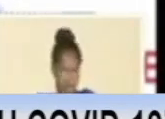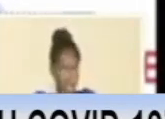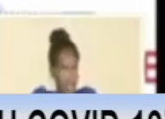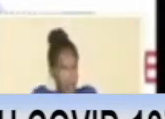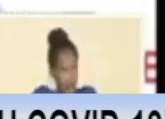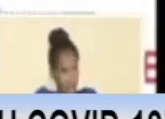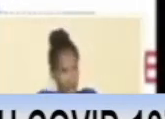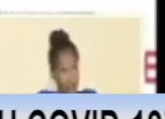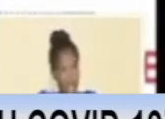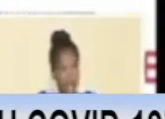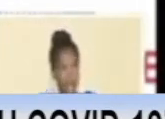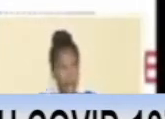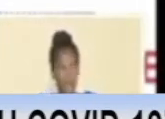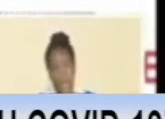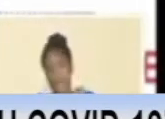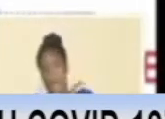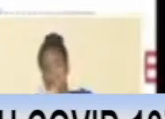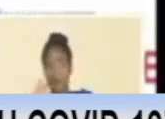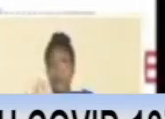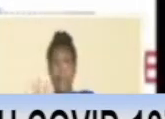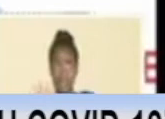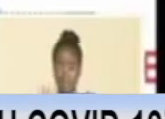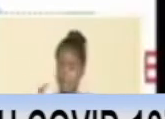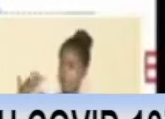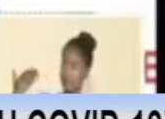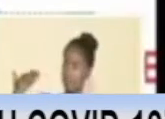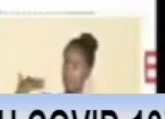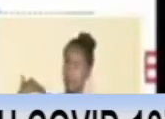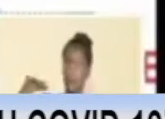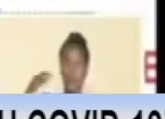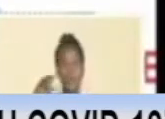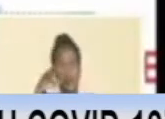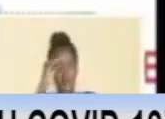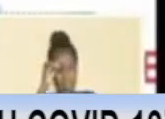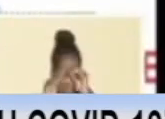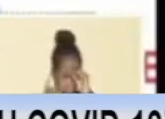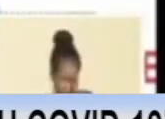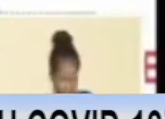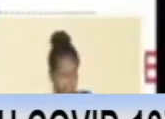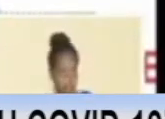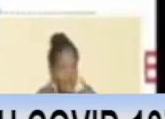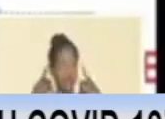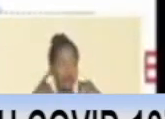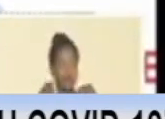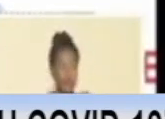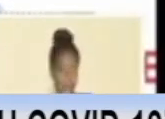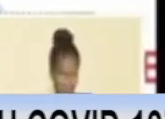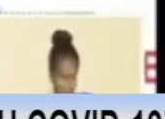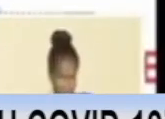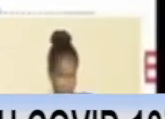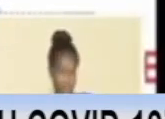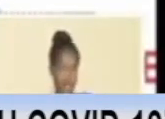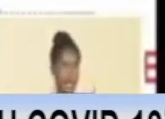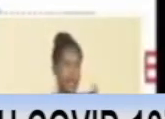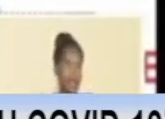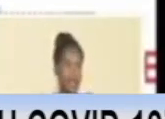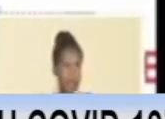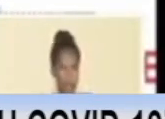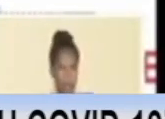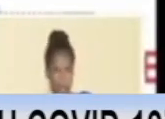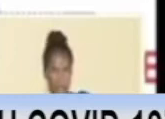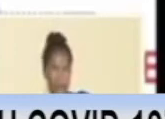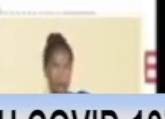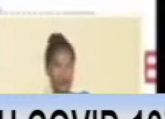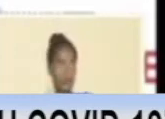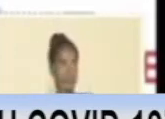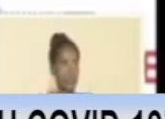past 6 months, we have learned that we need to maintain social distancing. We need to wear our masks. We need to sanitize our hands and all these kind of